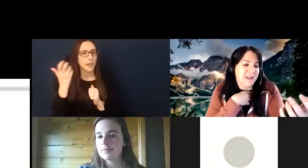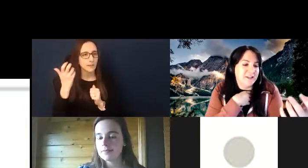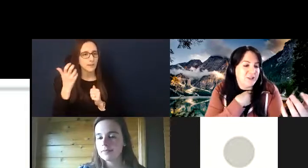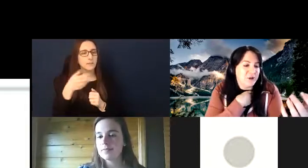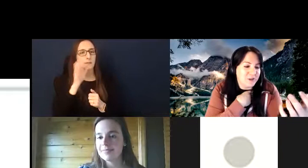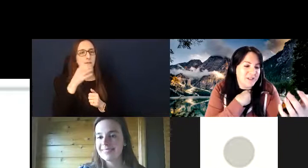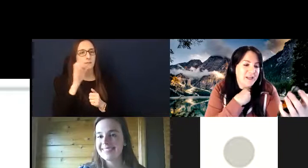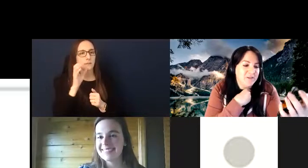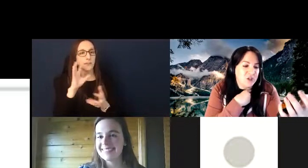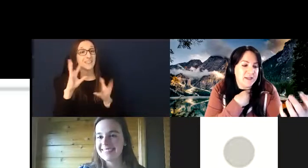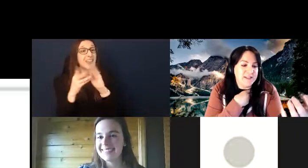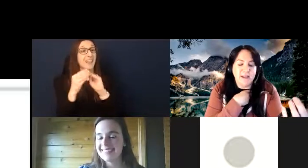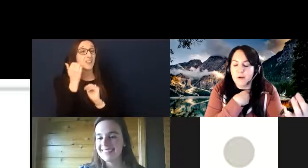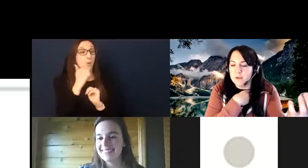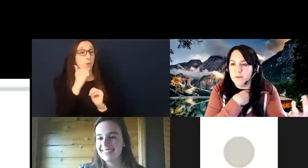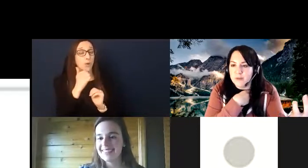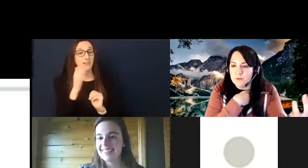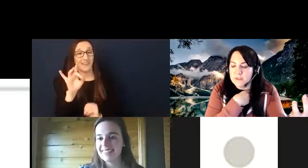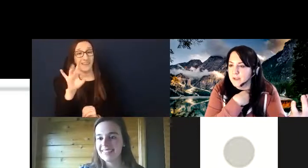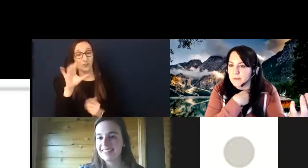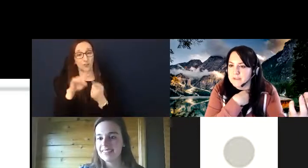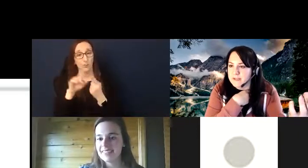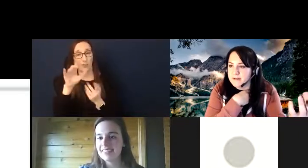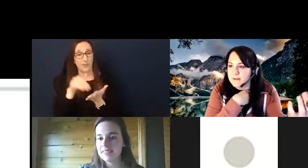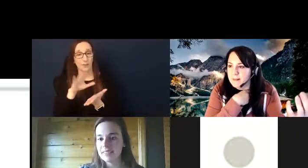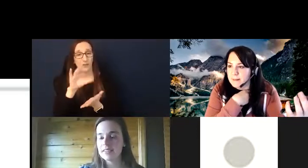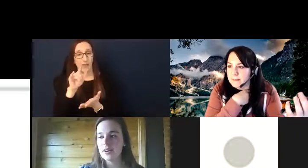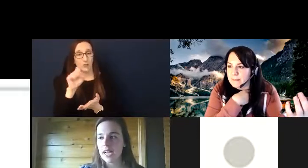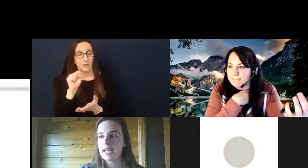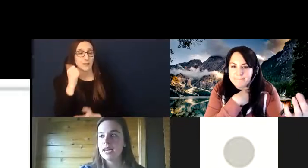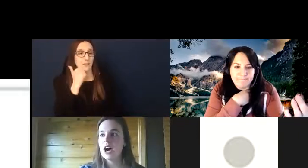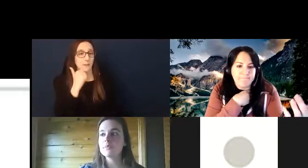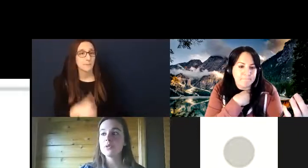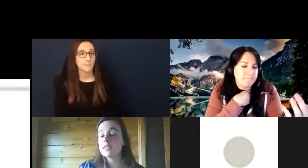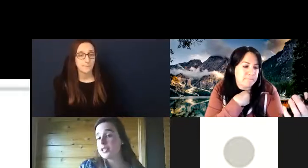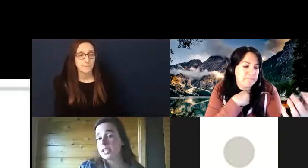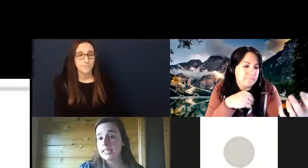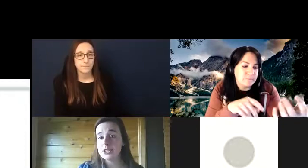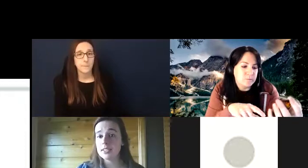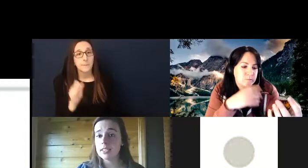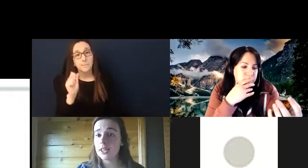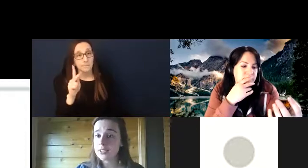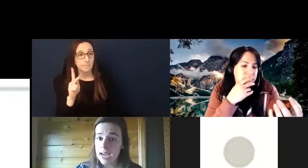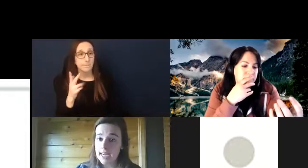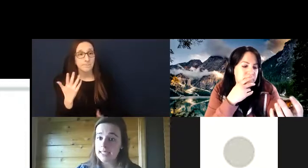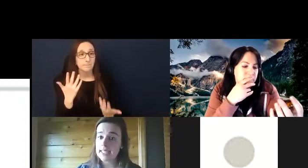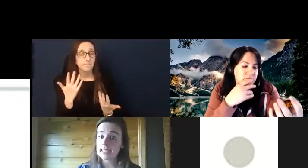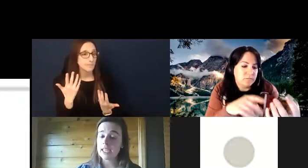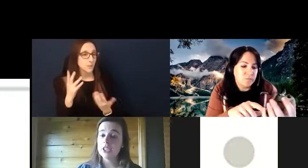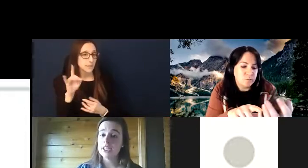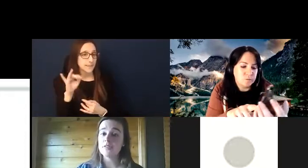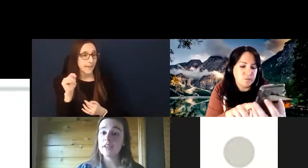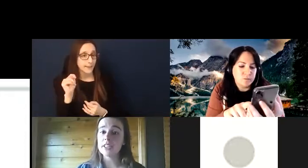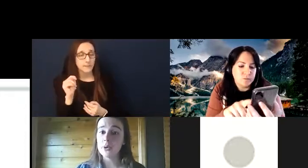The daily total intake of the shakes is 800 to 1,000 calories a day. Okay. So essentially it's just another diet saying